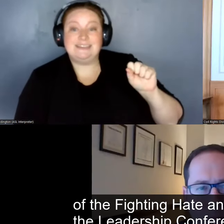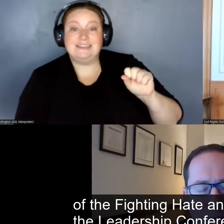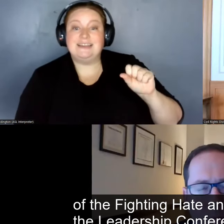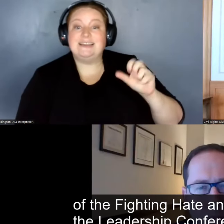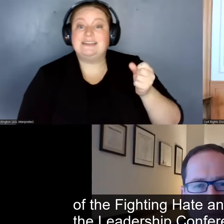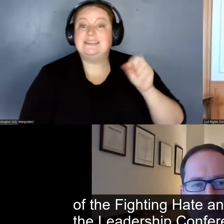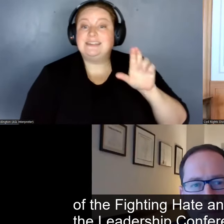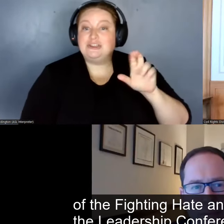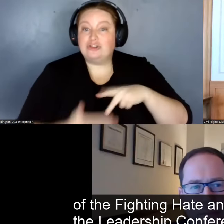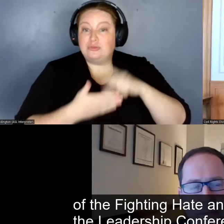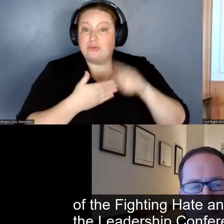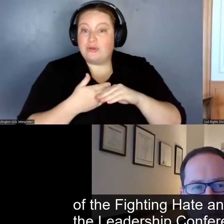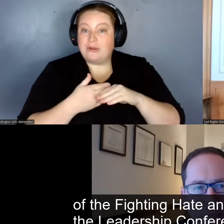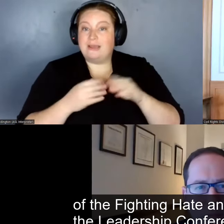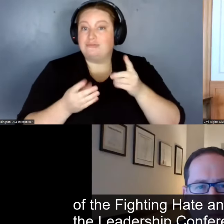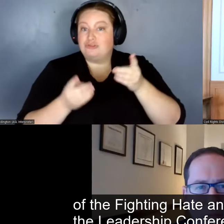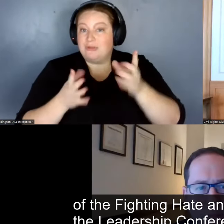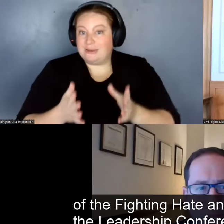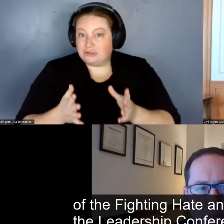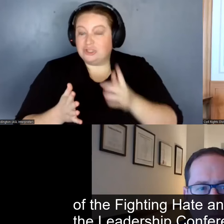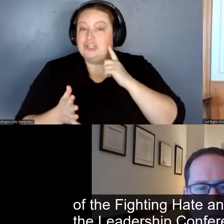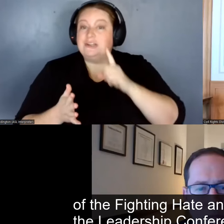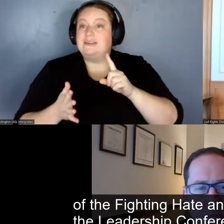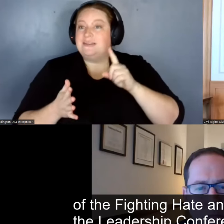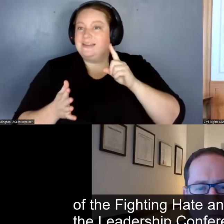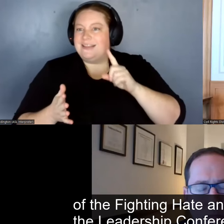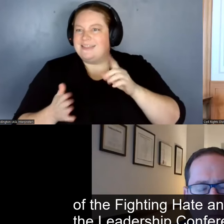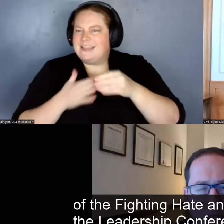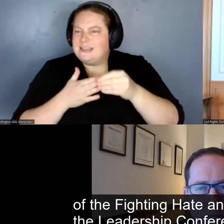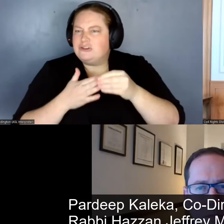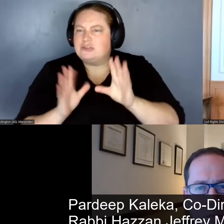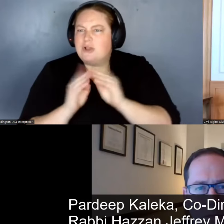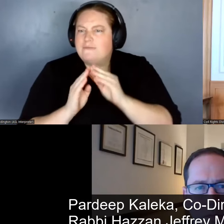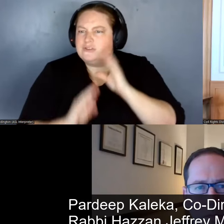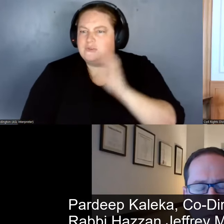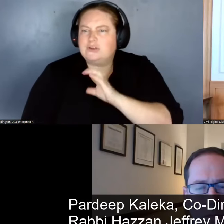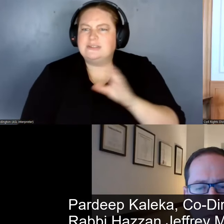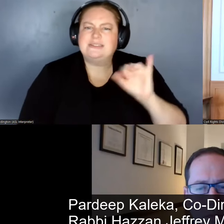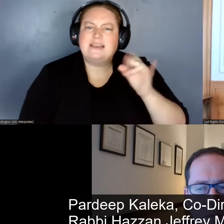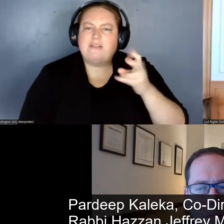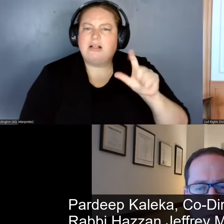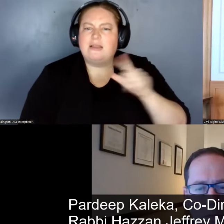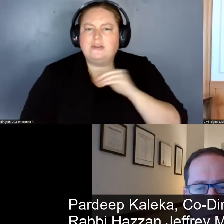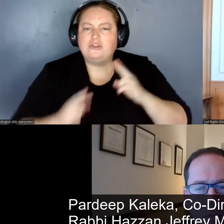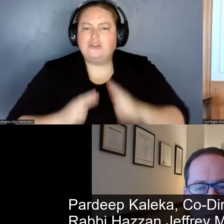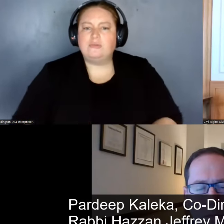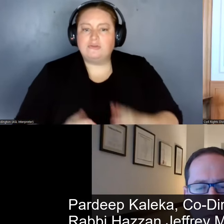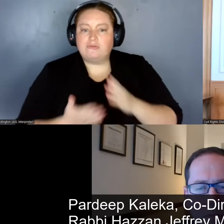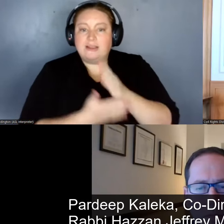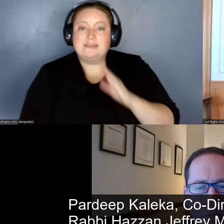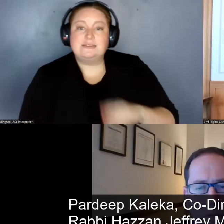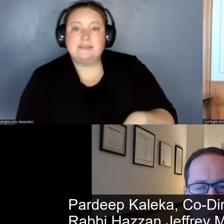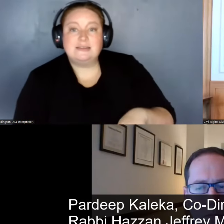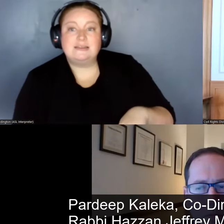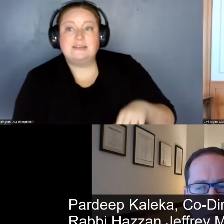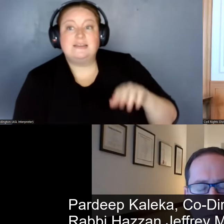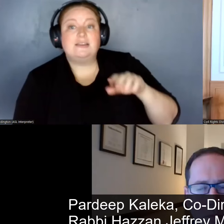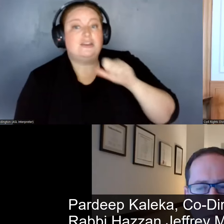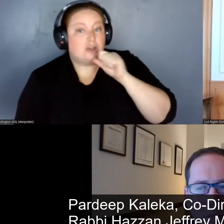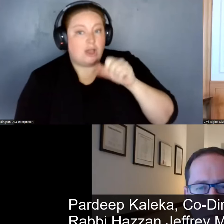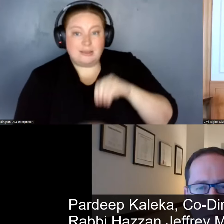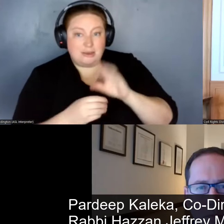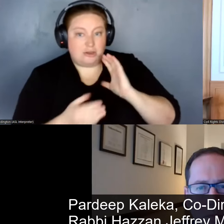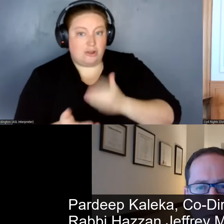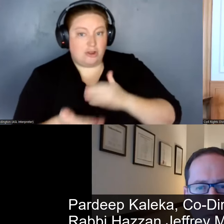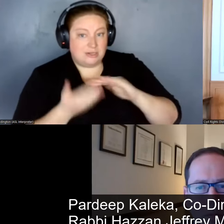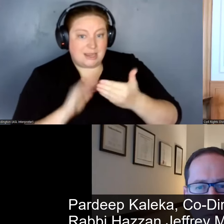Hate and Bias Program at the Leadership Conference on Civil and Human Rights, Pardeep Kaleka, Co-Director, Not in Our Town,